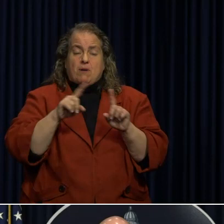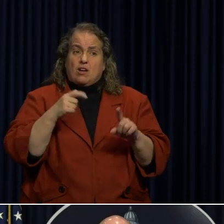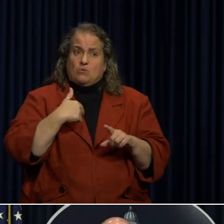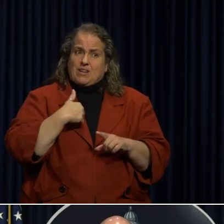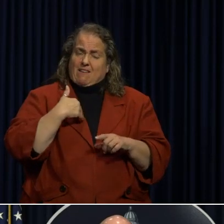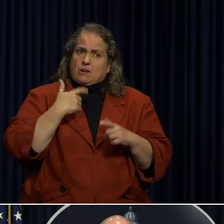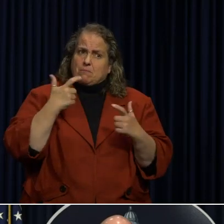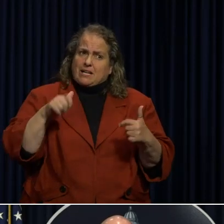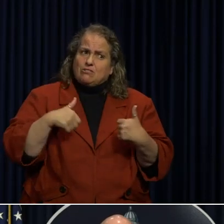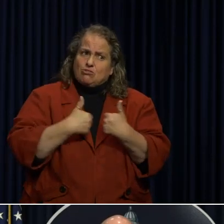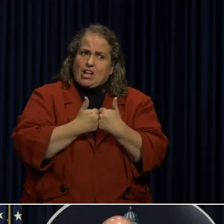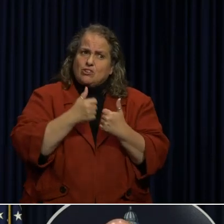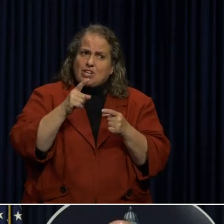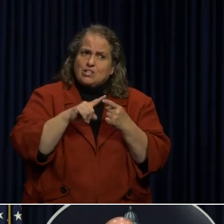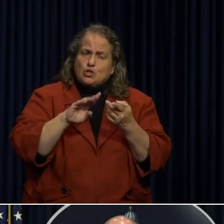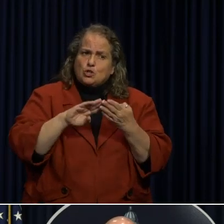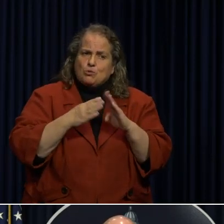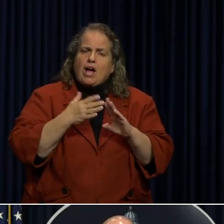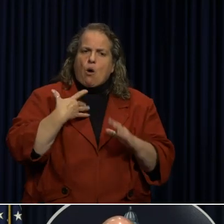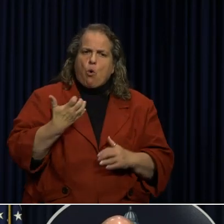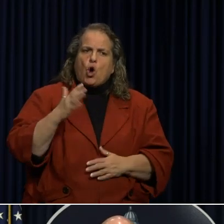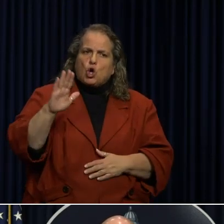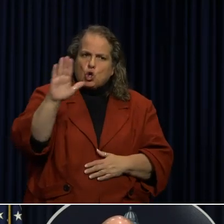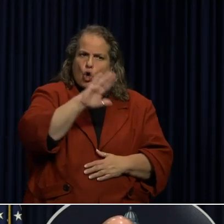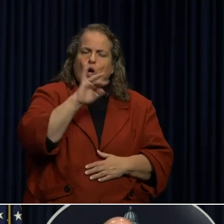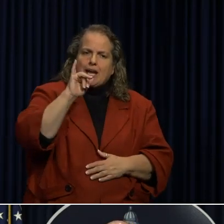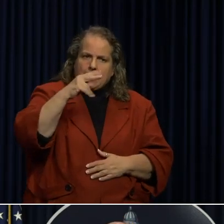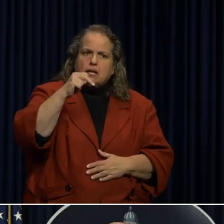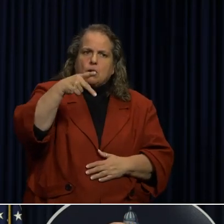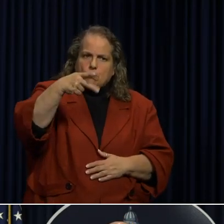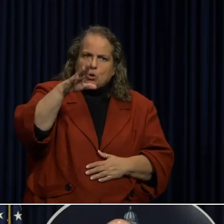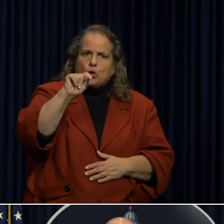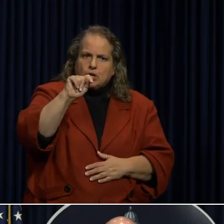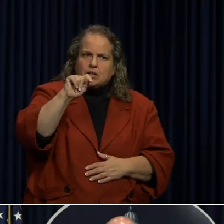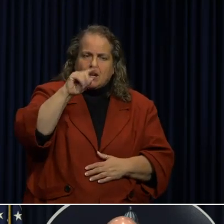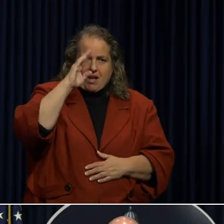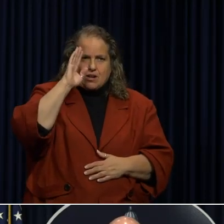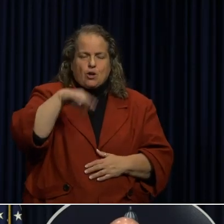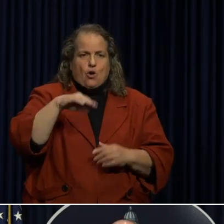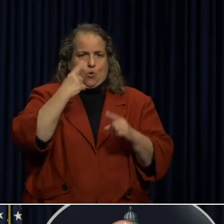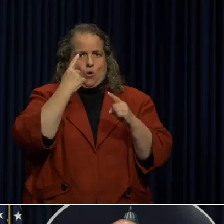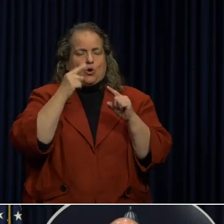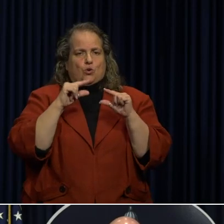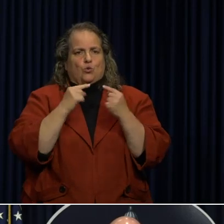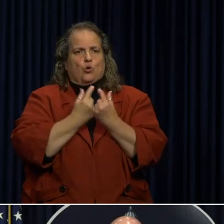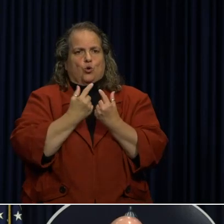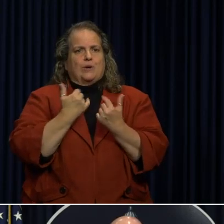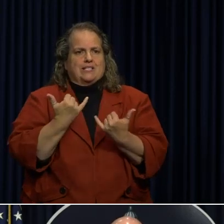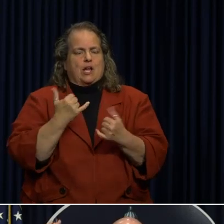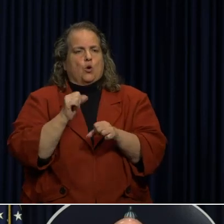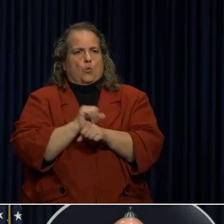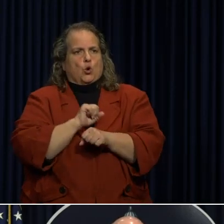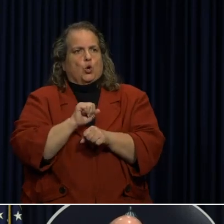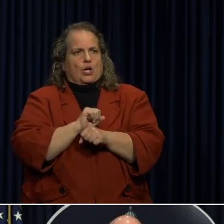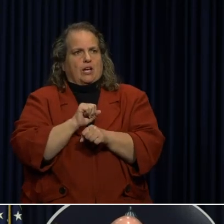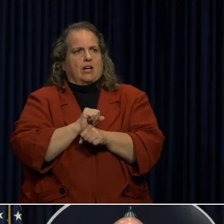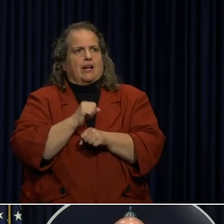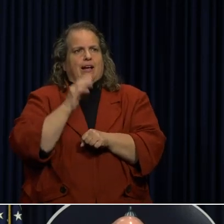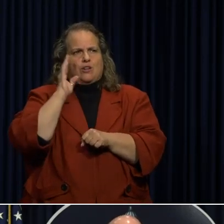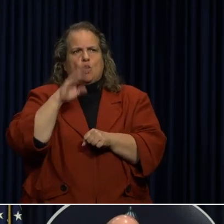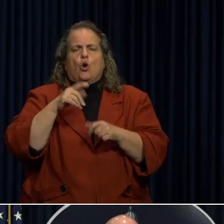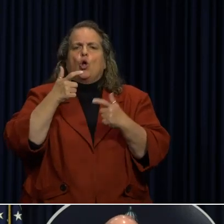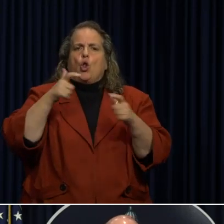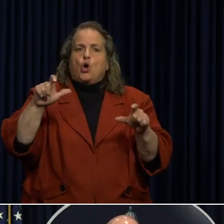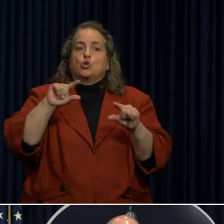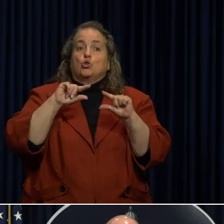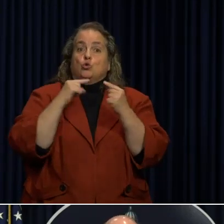community, and I would like your input. So please give me your input. I know that there's a group working, and I don't have the whole list here, but I know there's a large